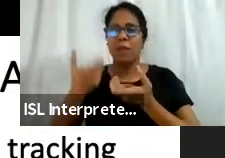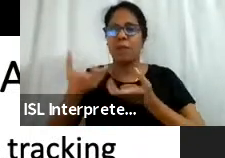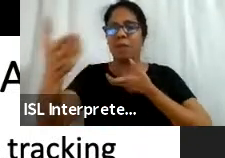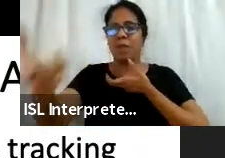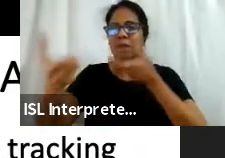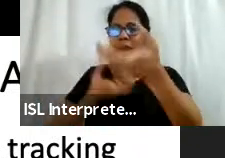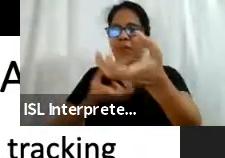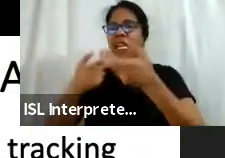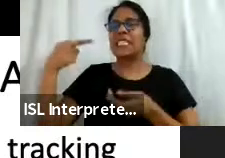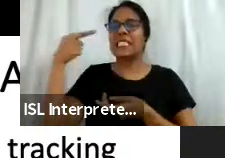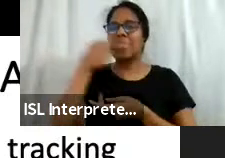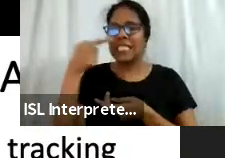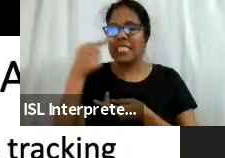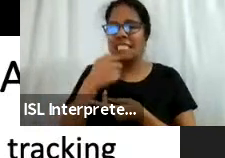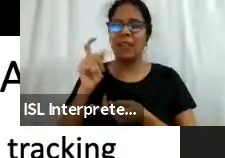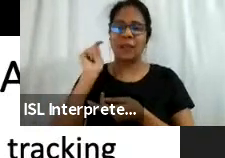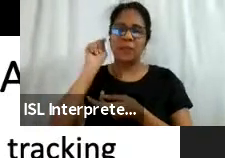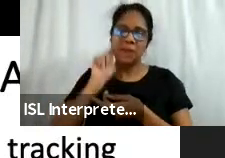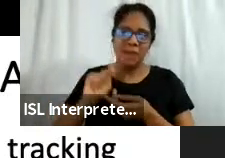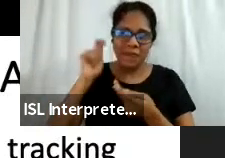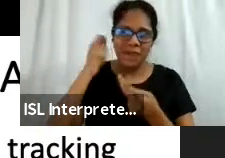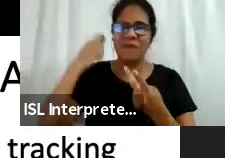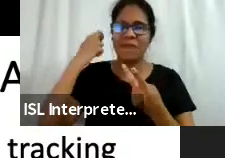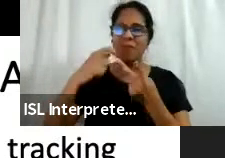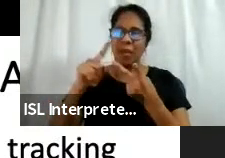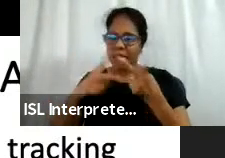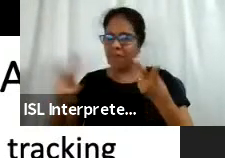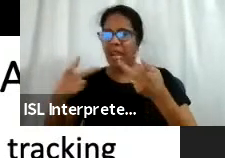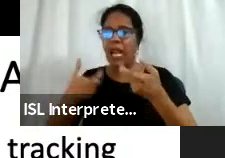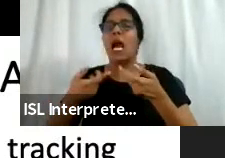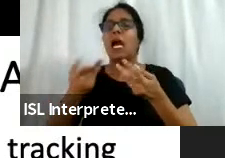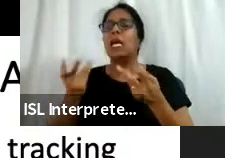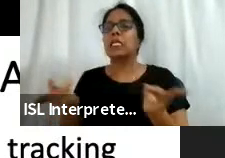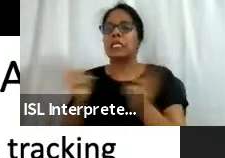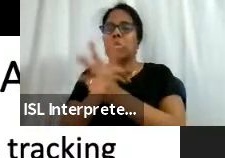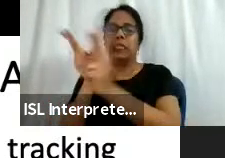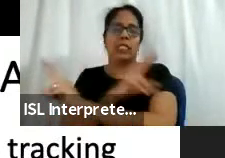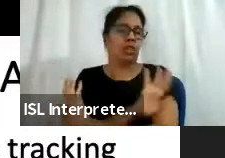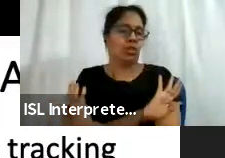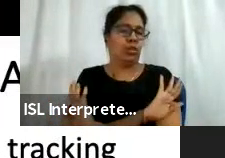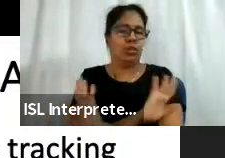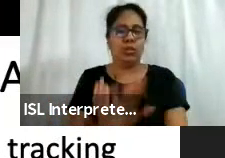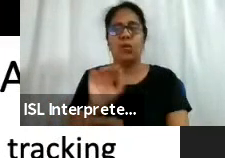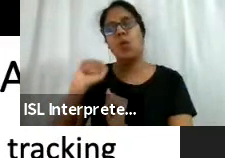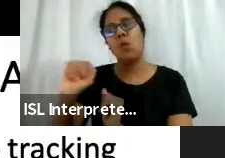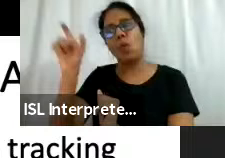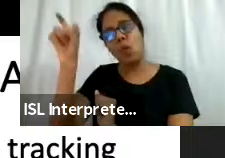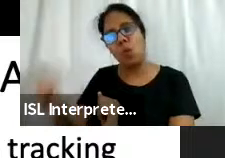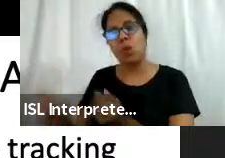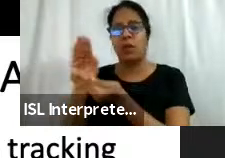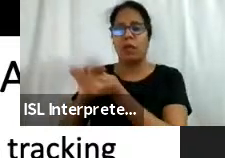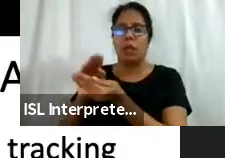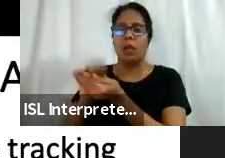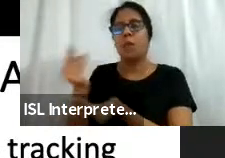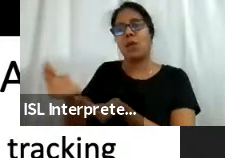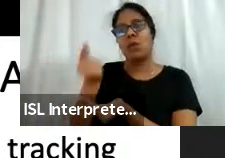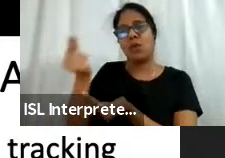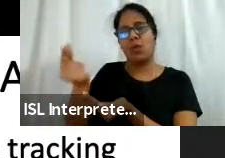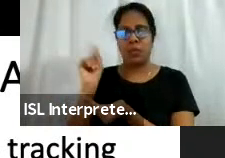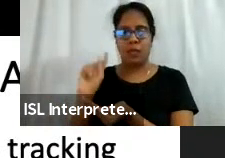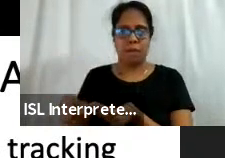toothbrushes and razors and things, but as far as whatever are your personal items, please Do not share with anybody in the